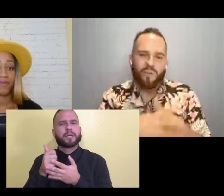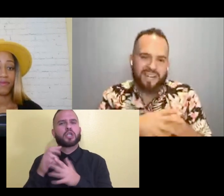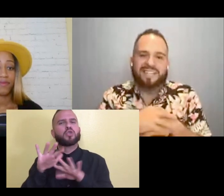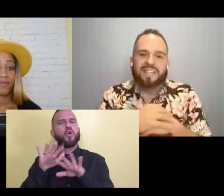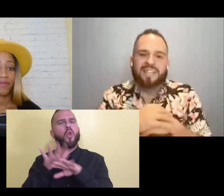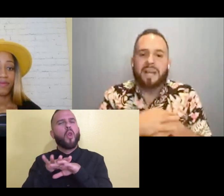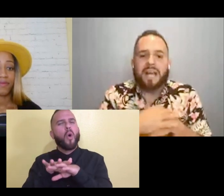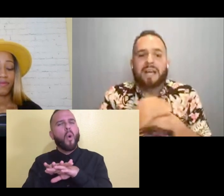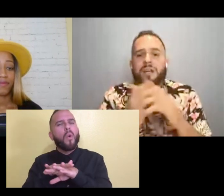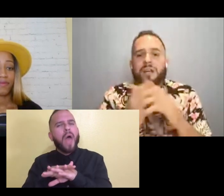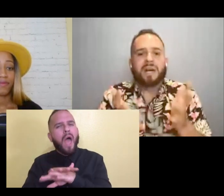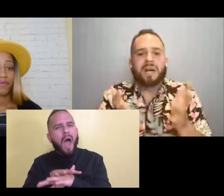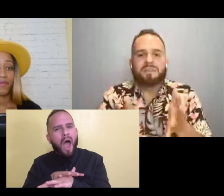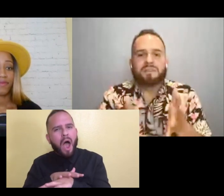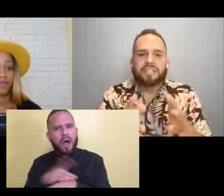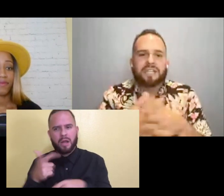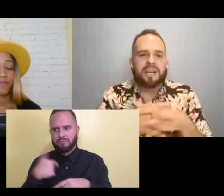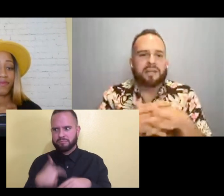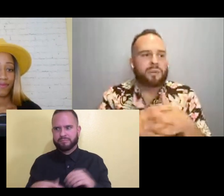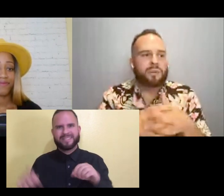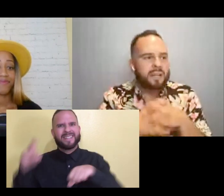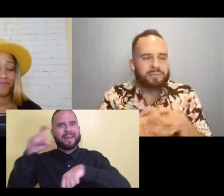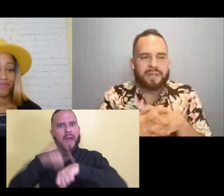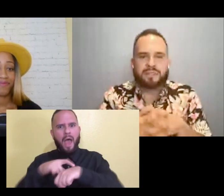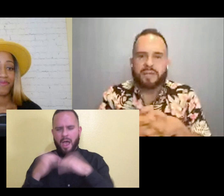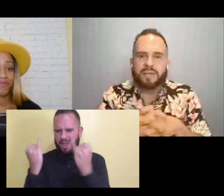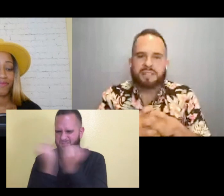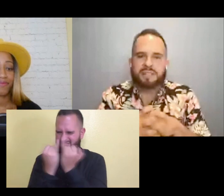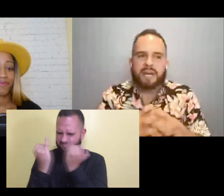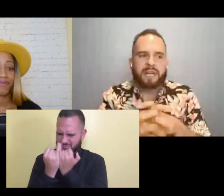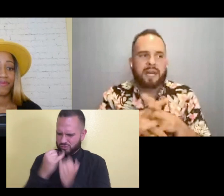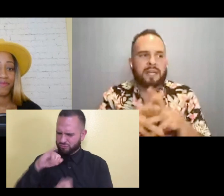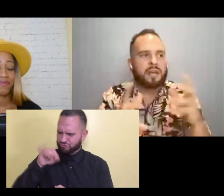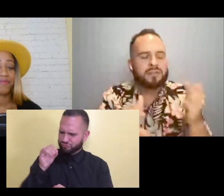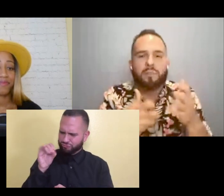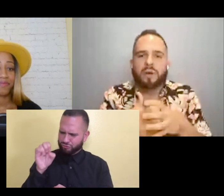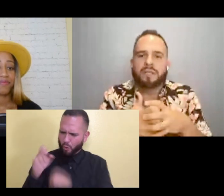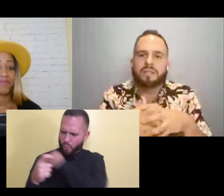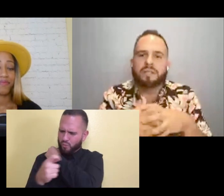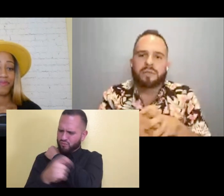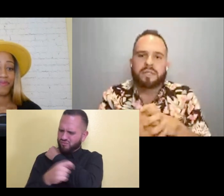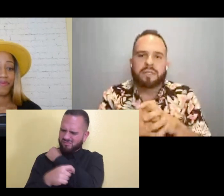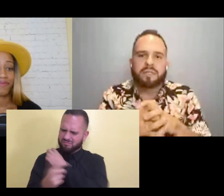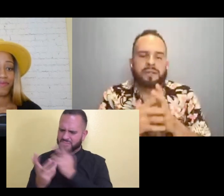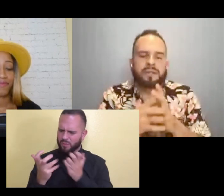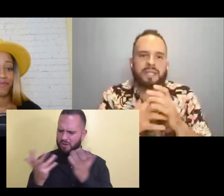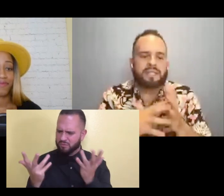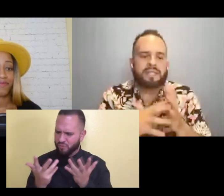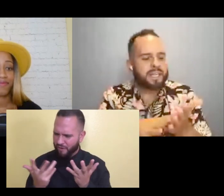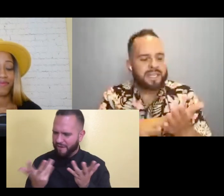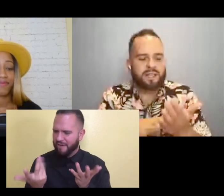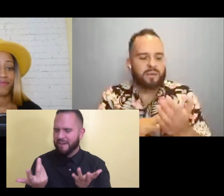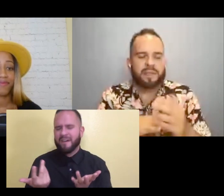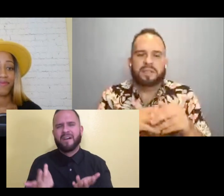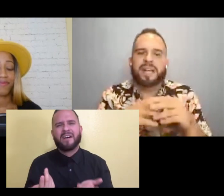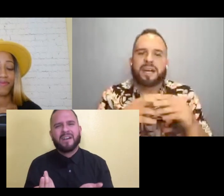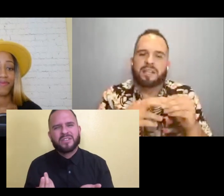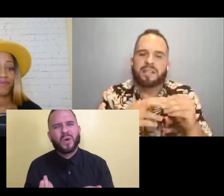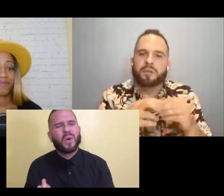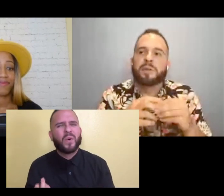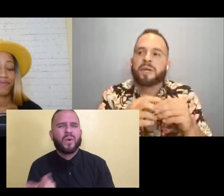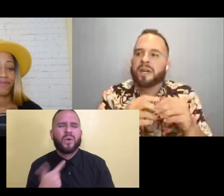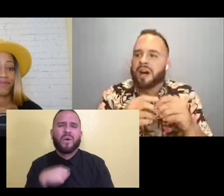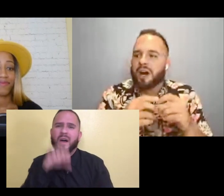Joe want? Like, and I knew I loved teaching. I knew I loved my students and I love supporting the community, and these kids, when you're in